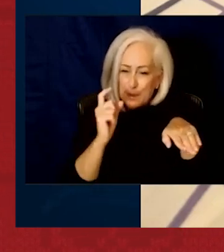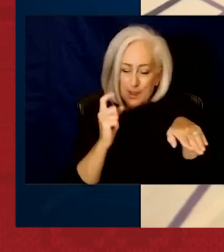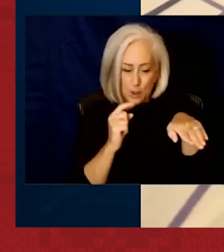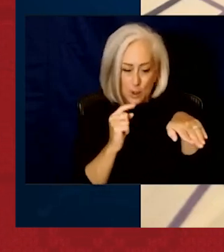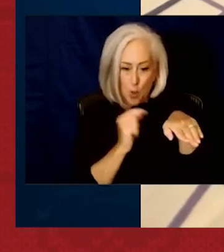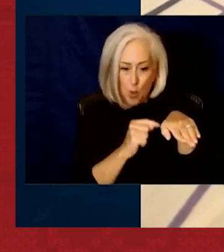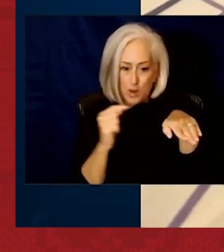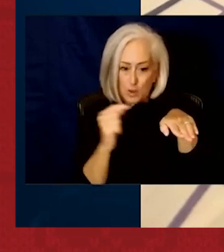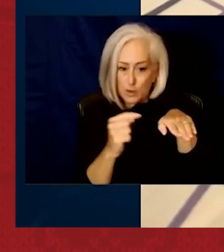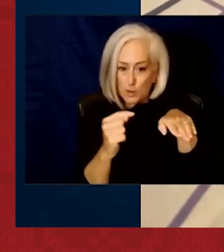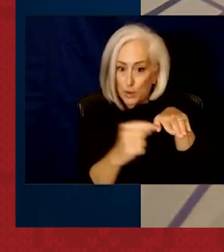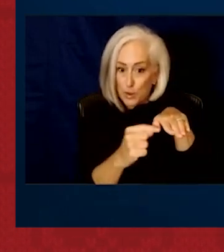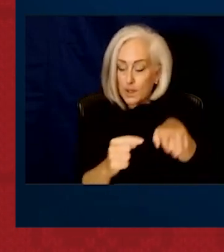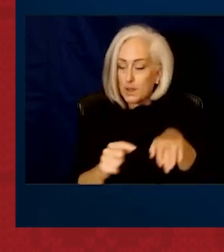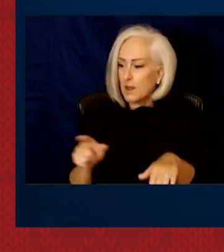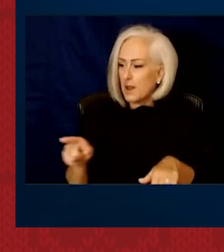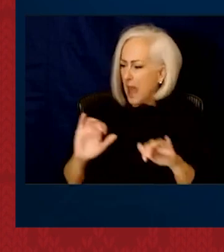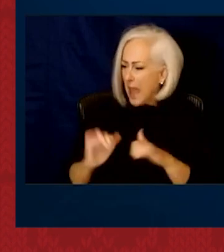how sick were you?